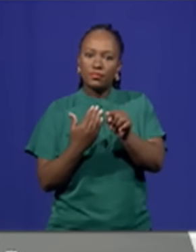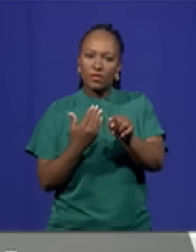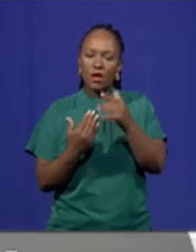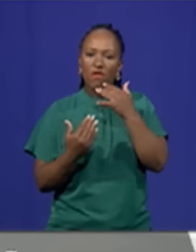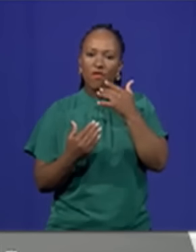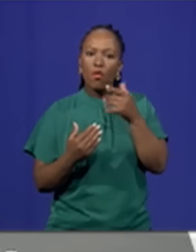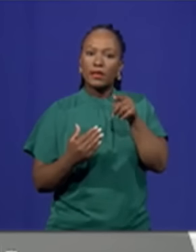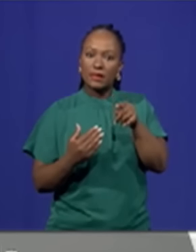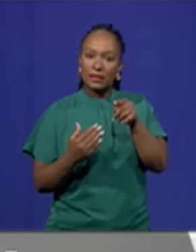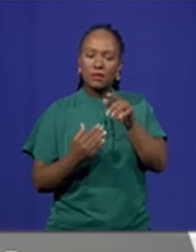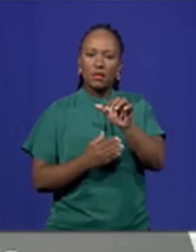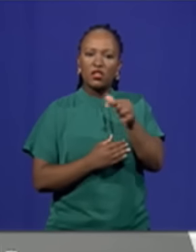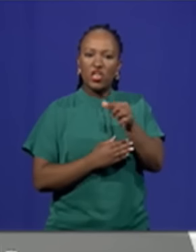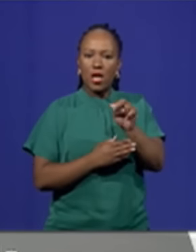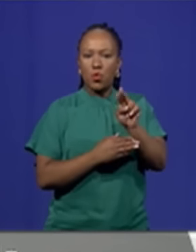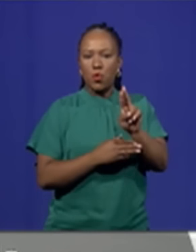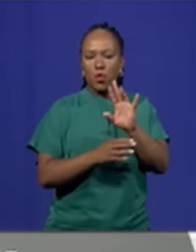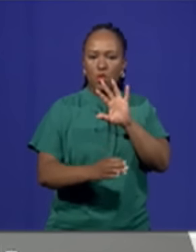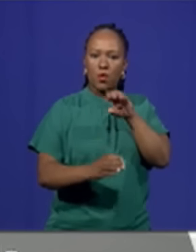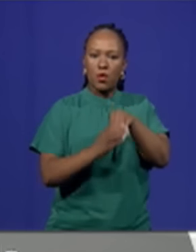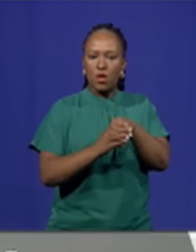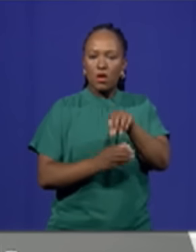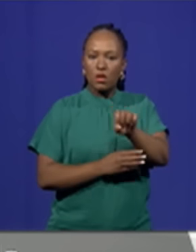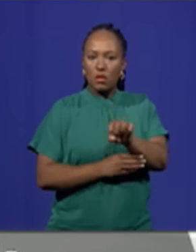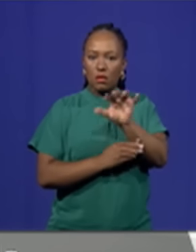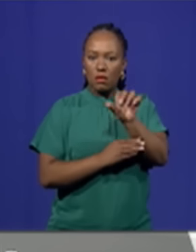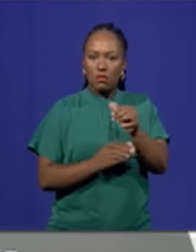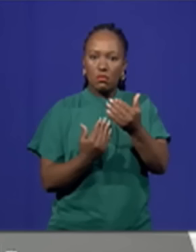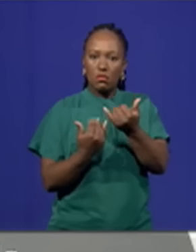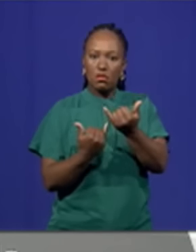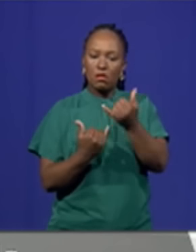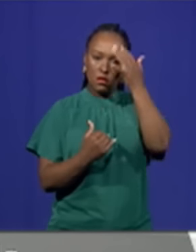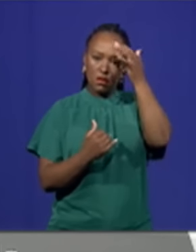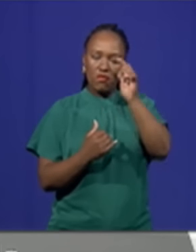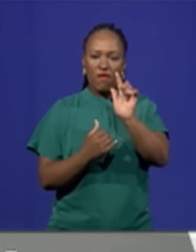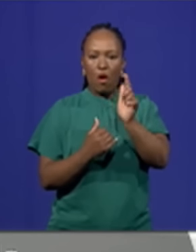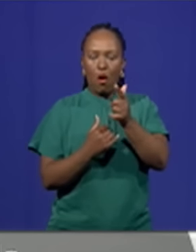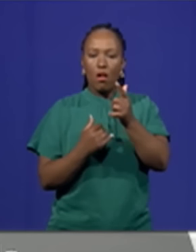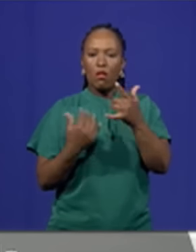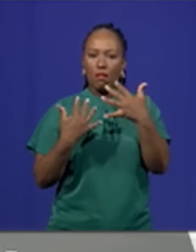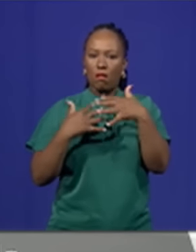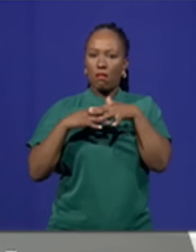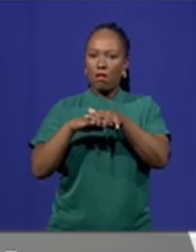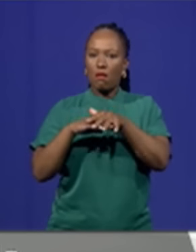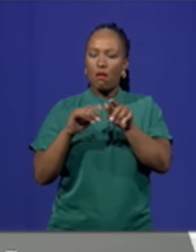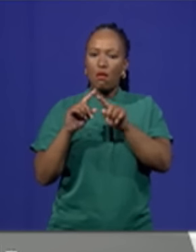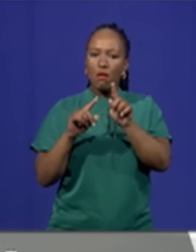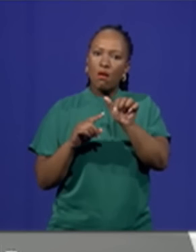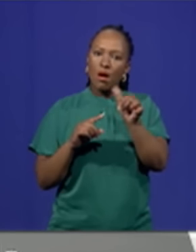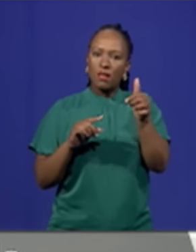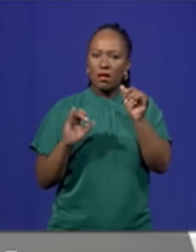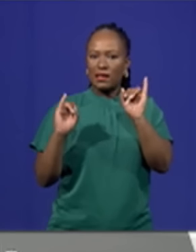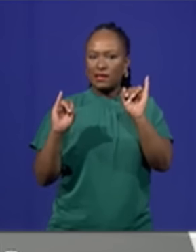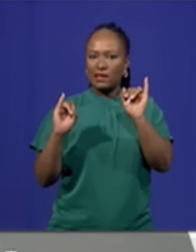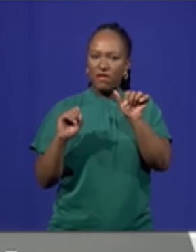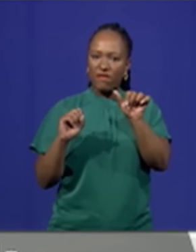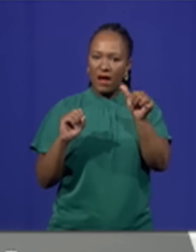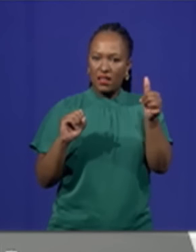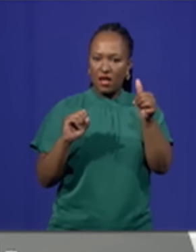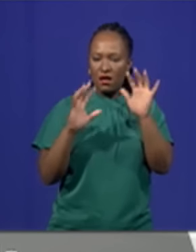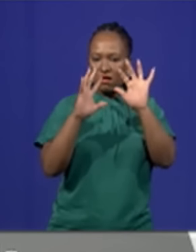ya bosetšhaba. O gateletse gore Aforika Borwa e na le puso e akaretsang botlhe e seng e feteletseng dilo jaaka mo dikarolong dingwe